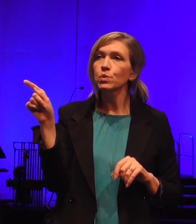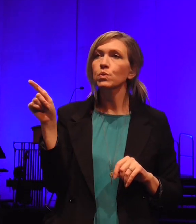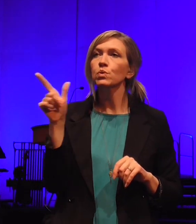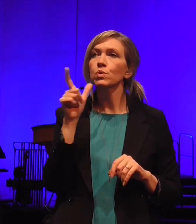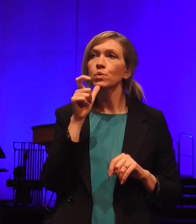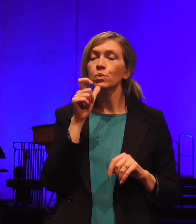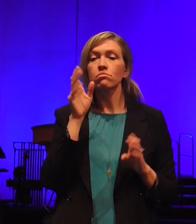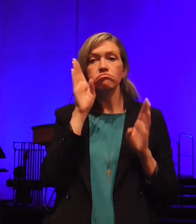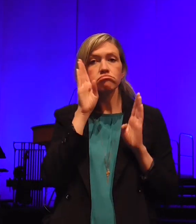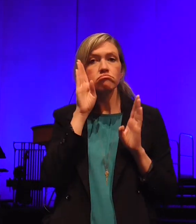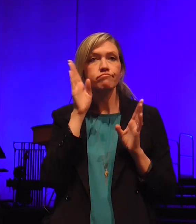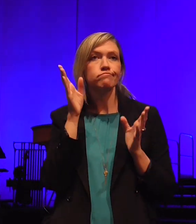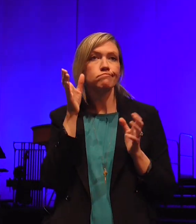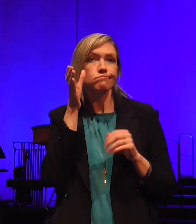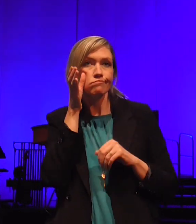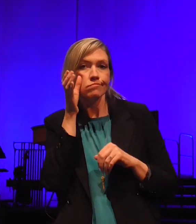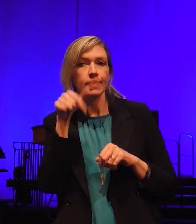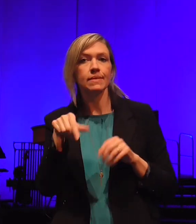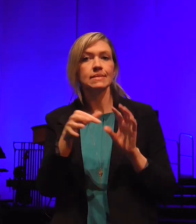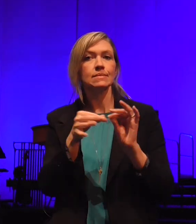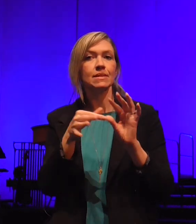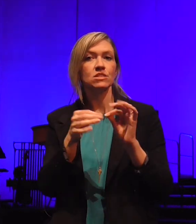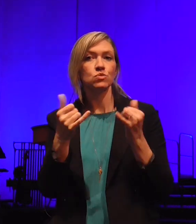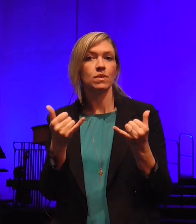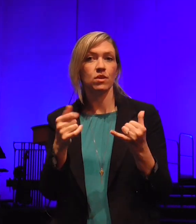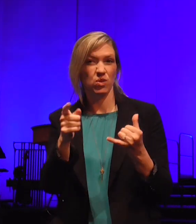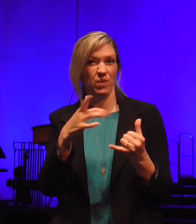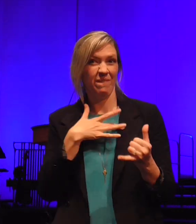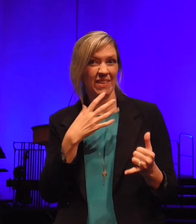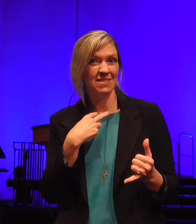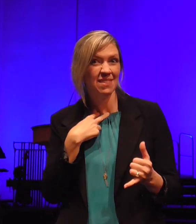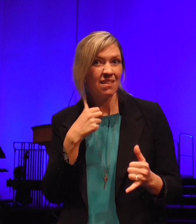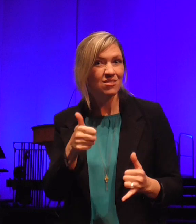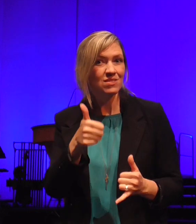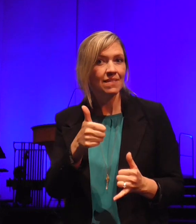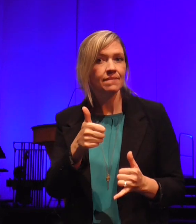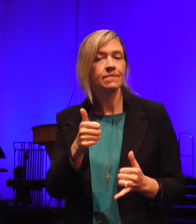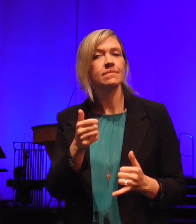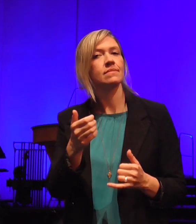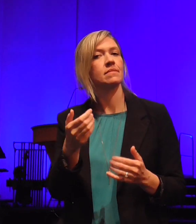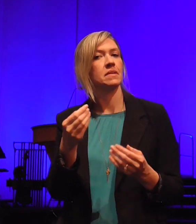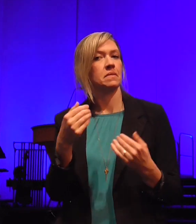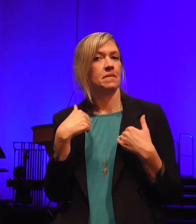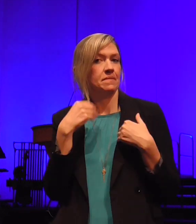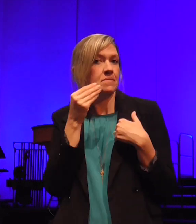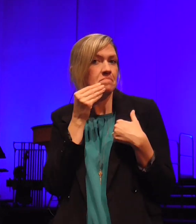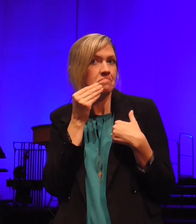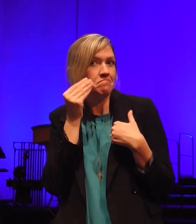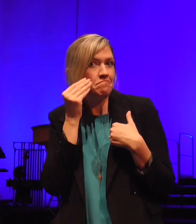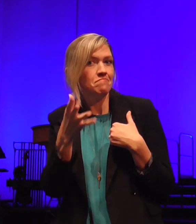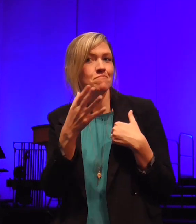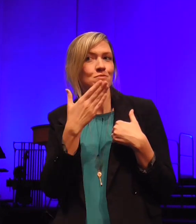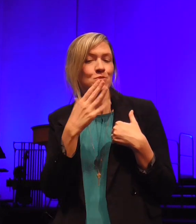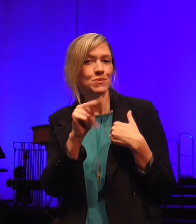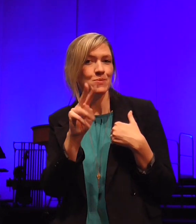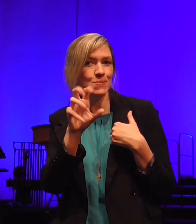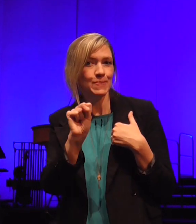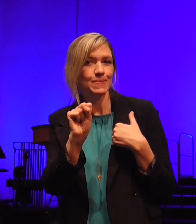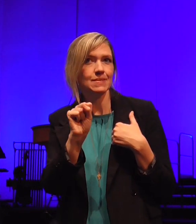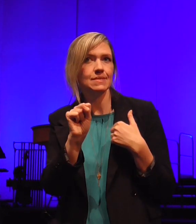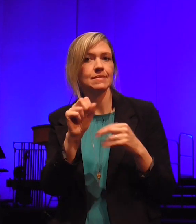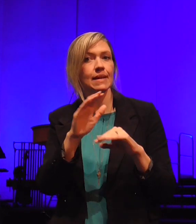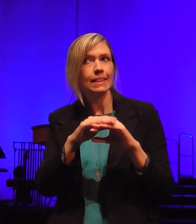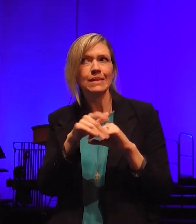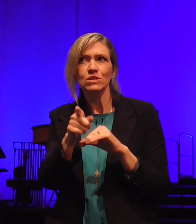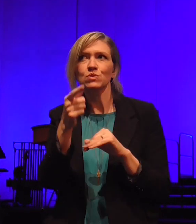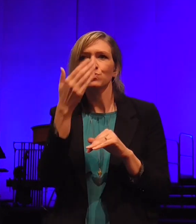tuning into the message today because you're stuck, I've got a little piece of good news for you. At